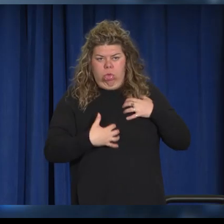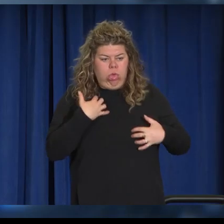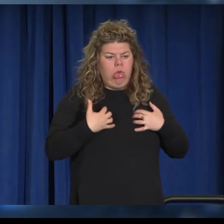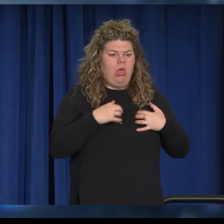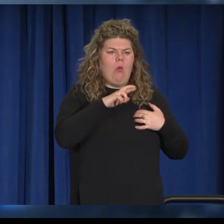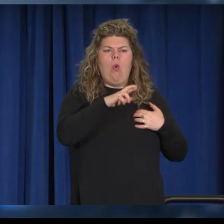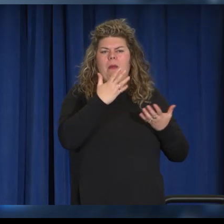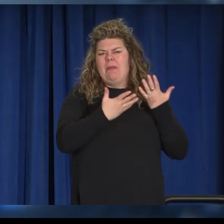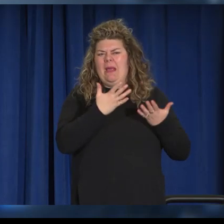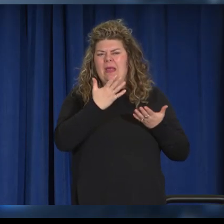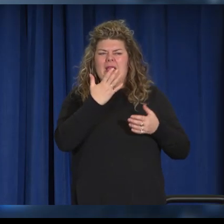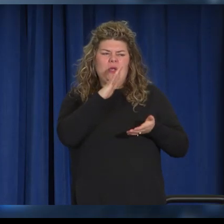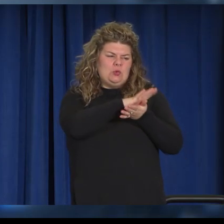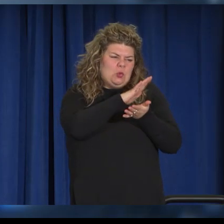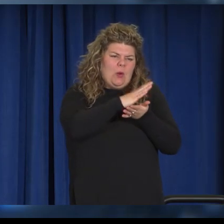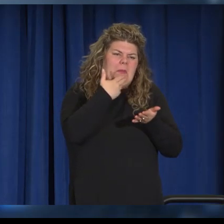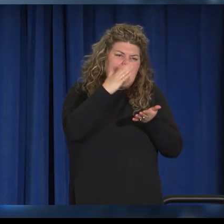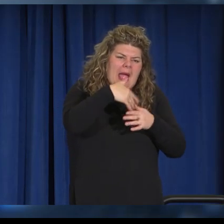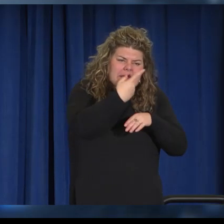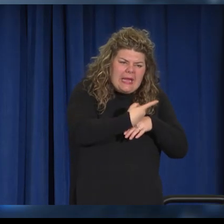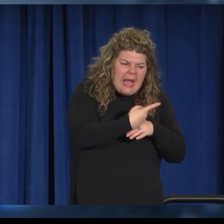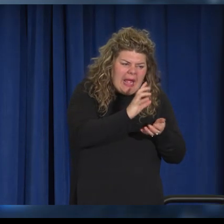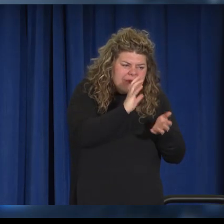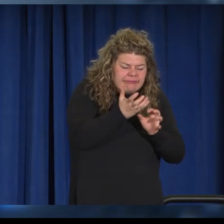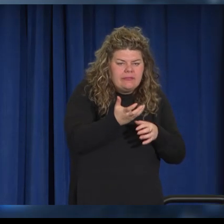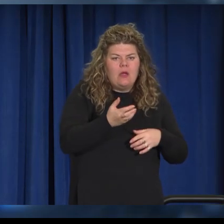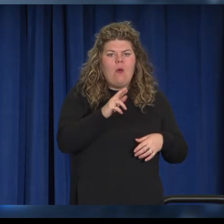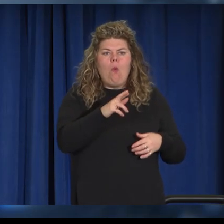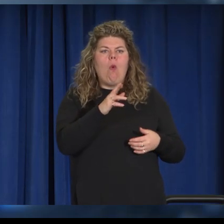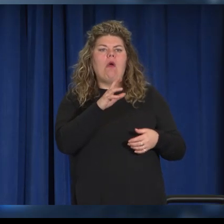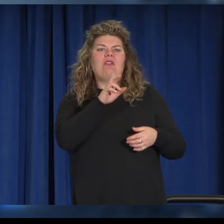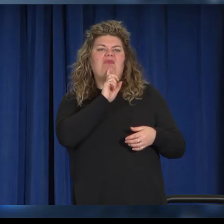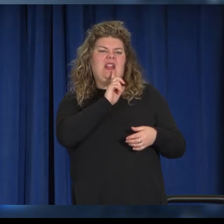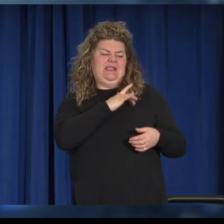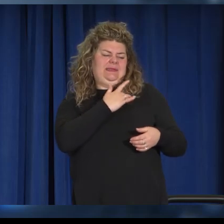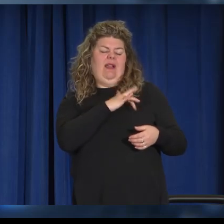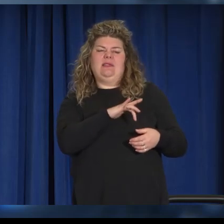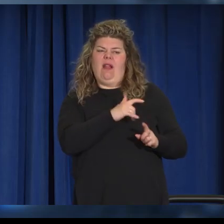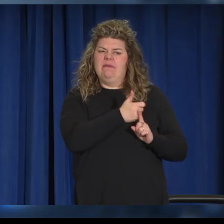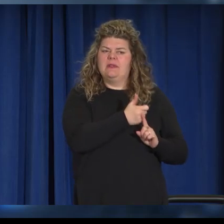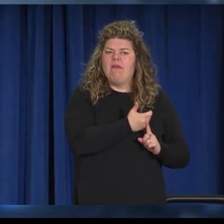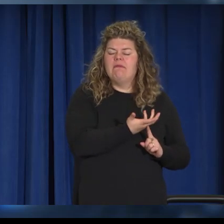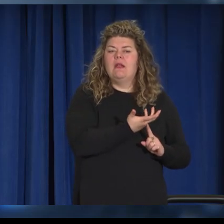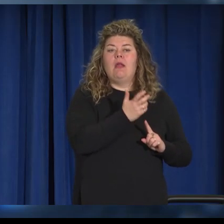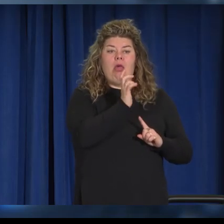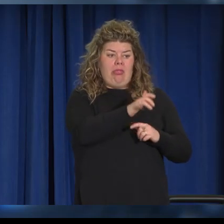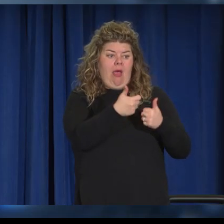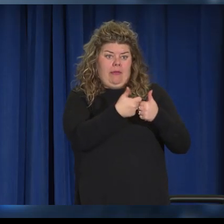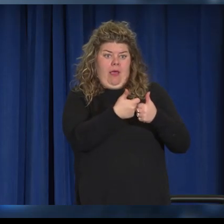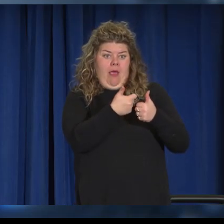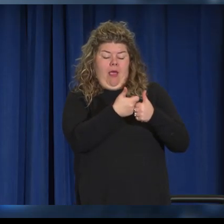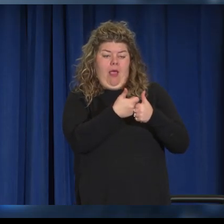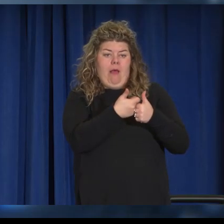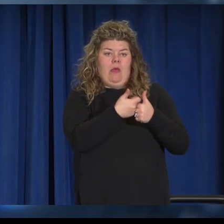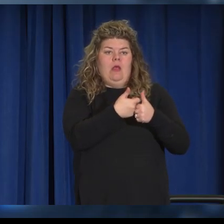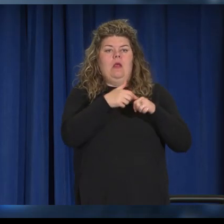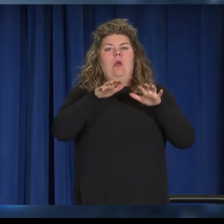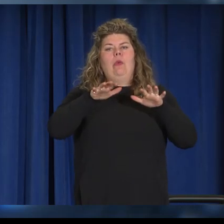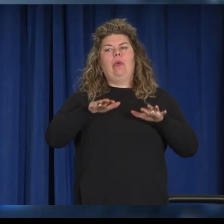they've just have a very sensitive sort of profile. A game like that can be really helpful to sort of get